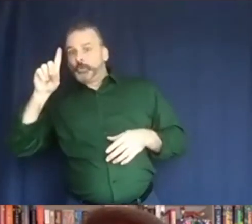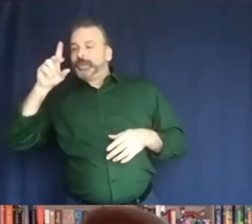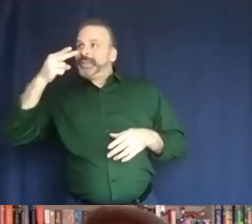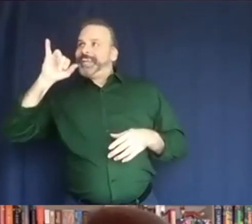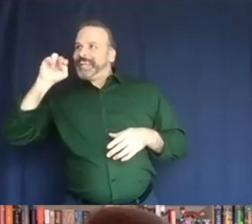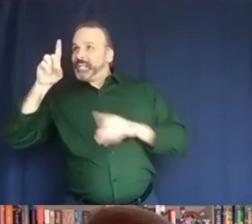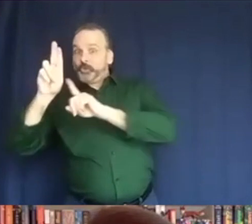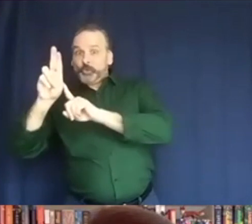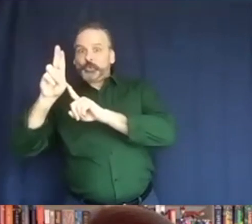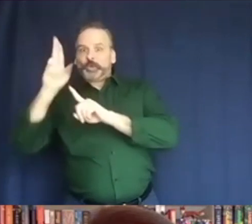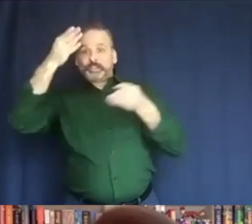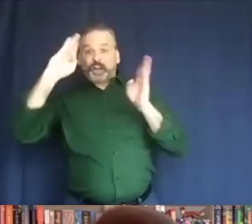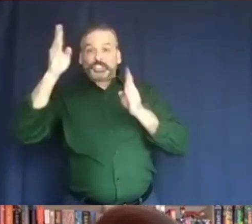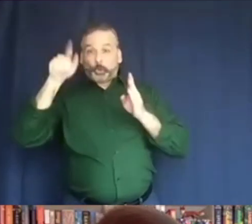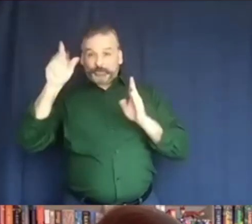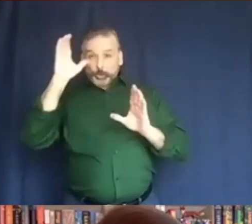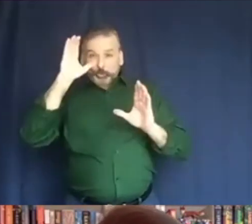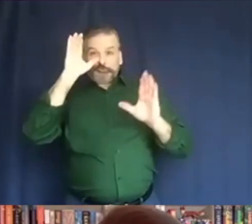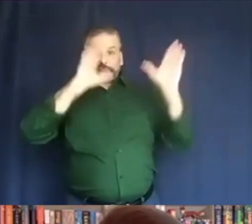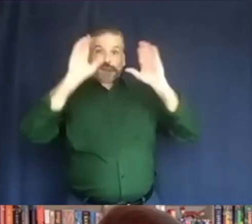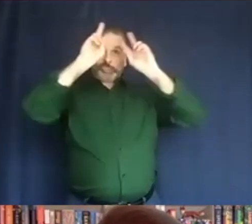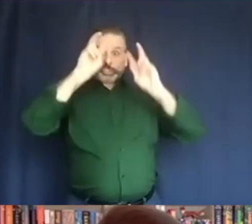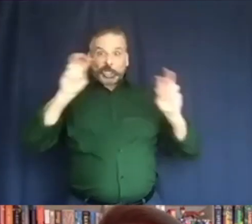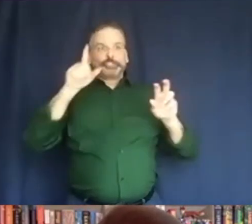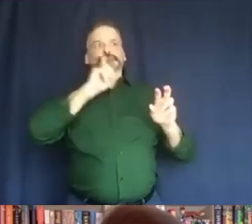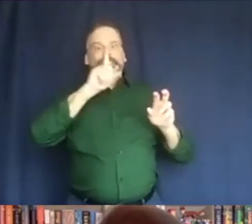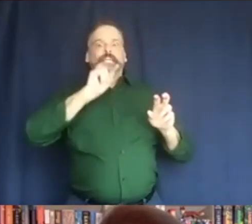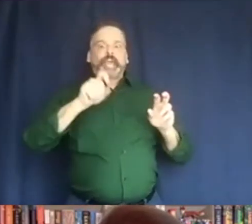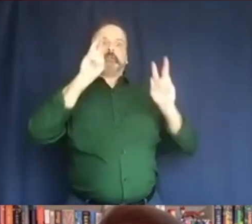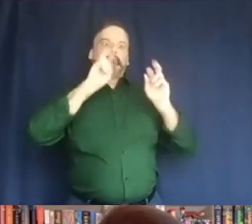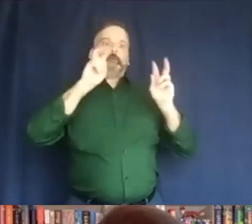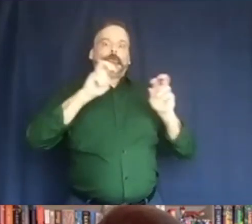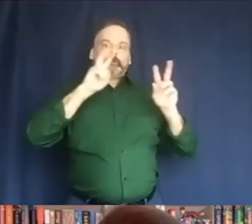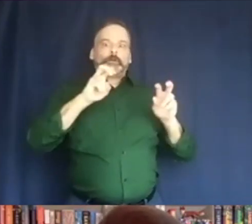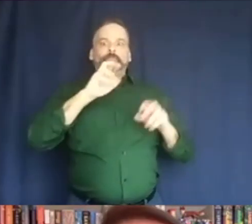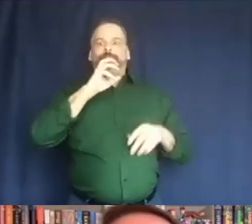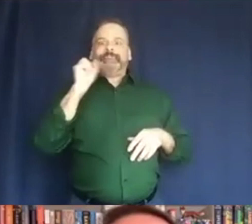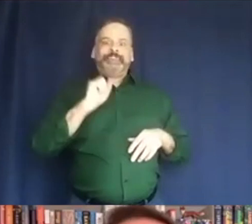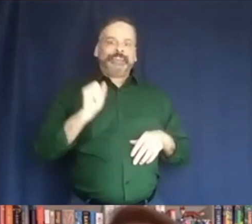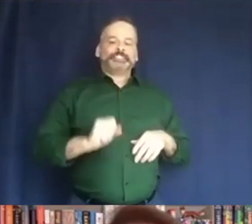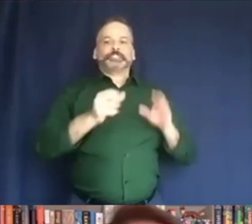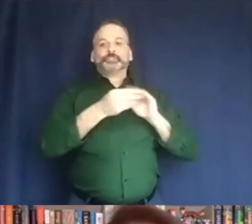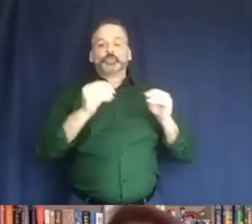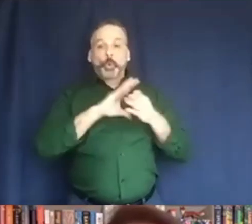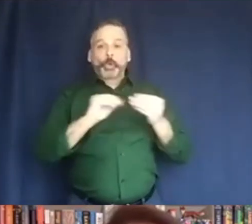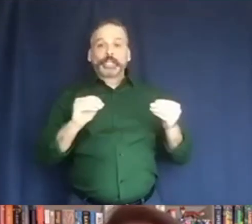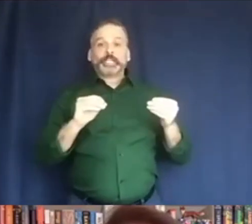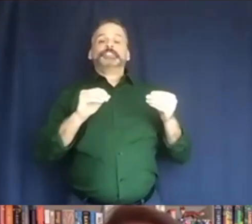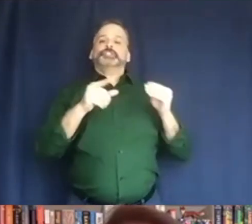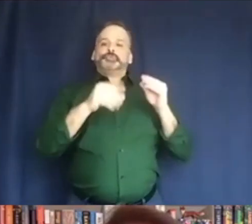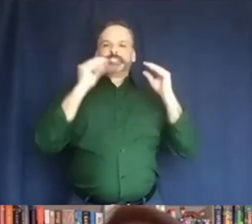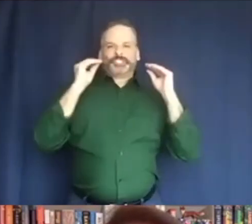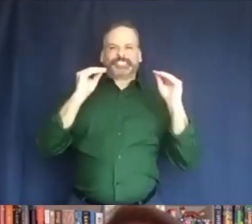that pantheon, you have to really pull away layers and layers and layers of ancient stories, which give way to lessons,